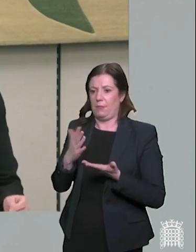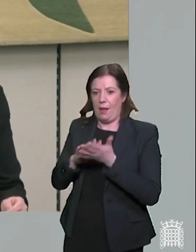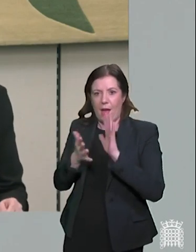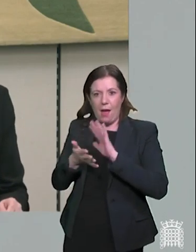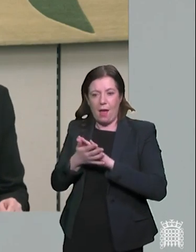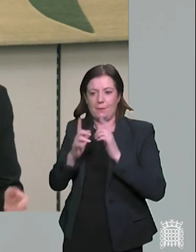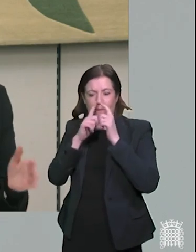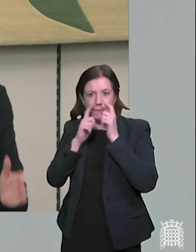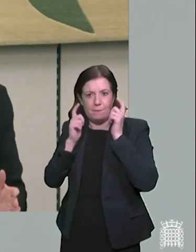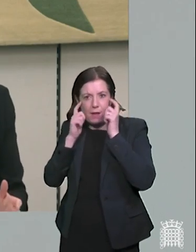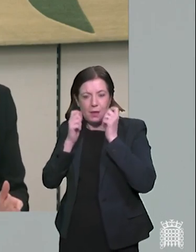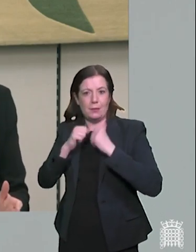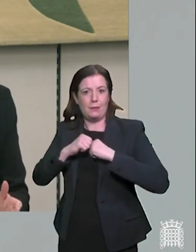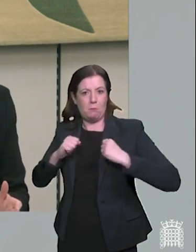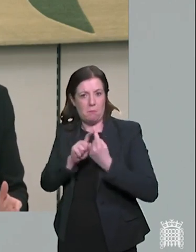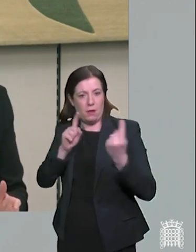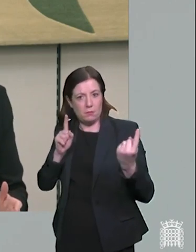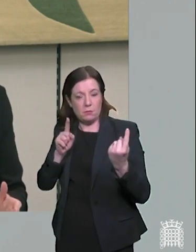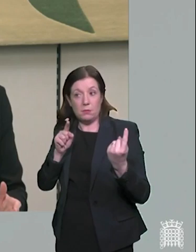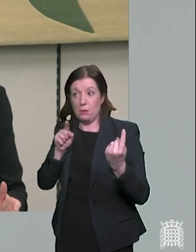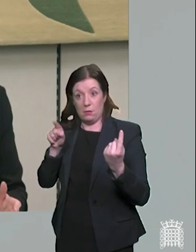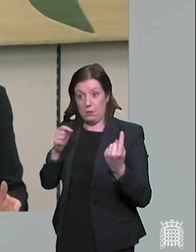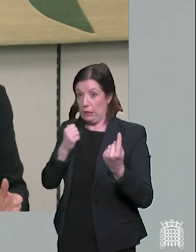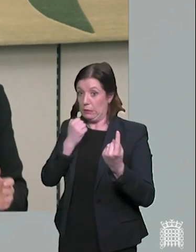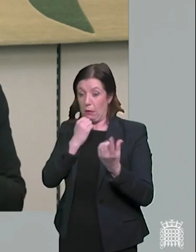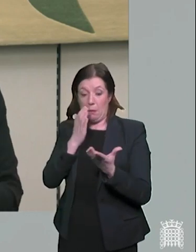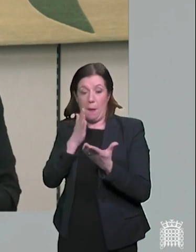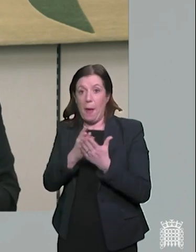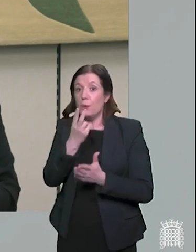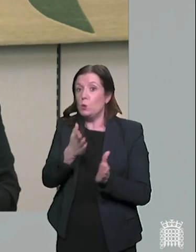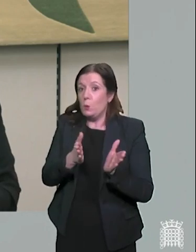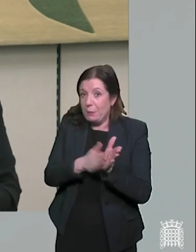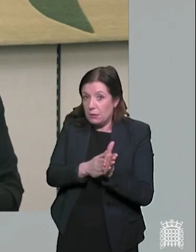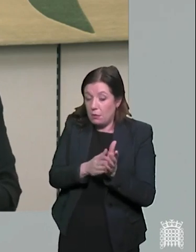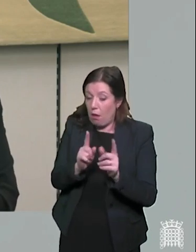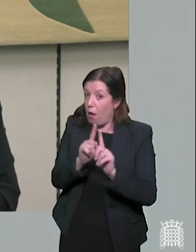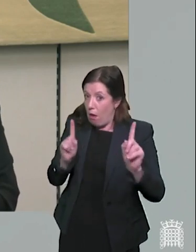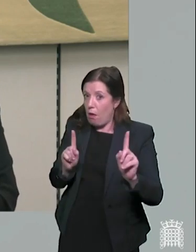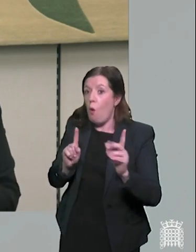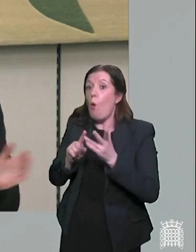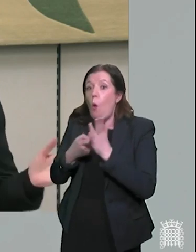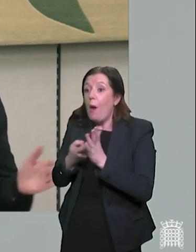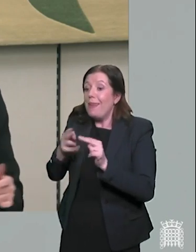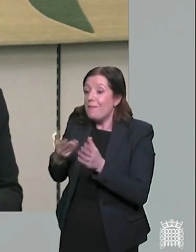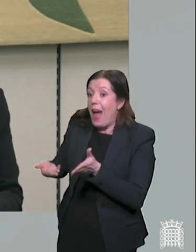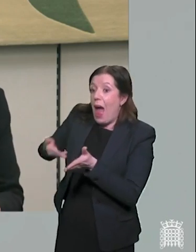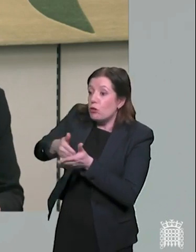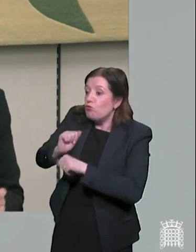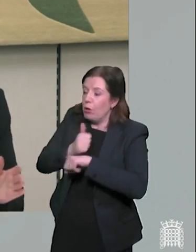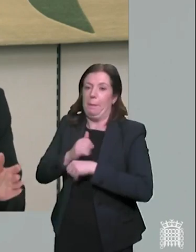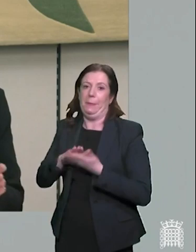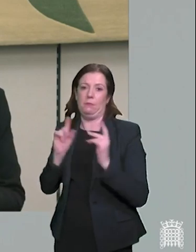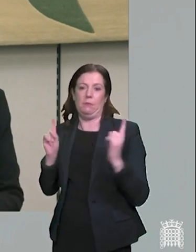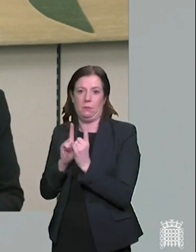space part, is either 2 metres at this time, or it's 1 metre with mitigations. 2 metres and where Sir Bernard, possible.